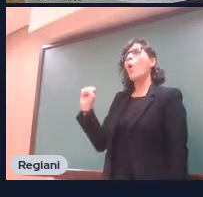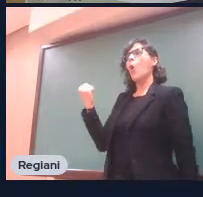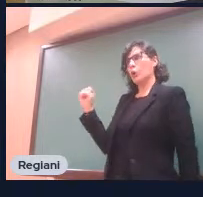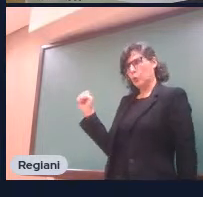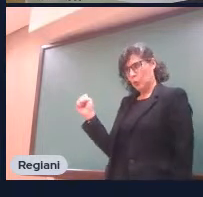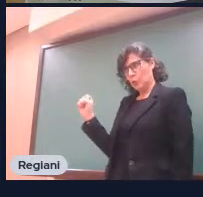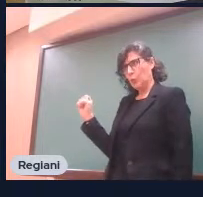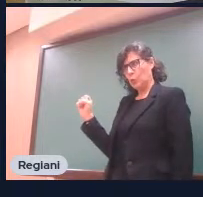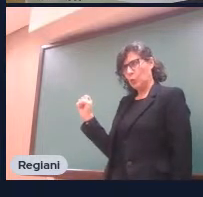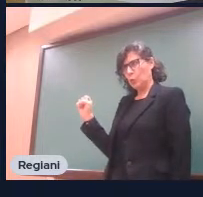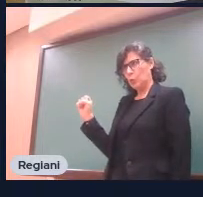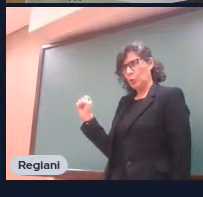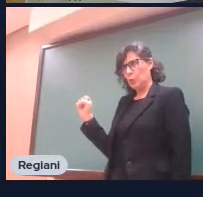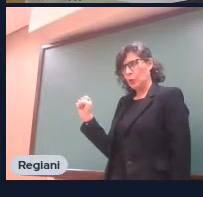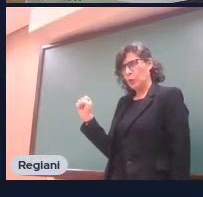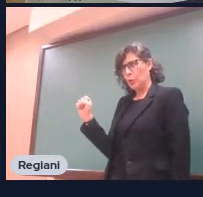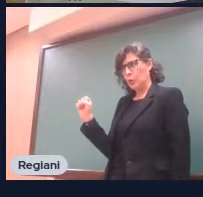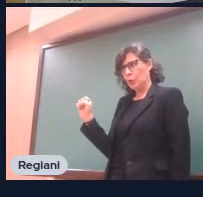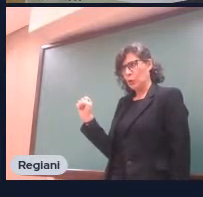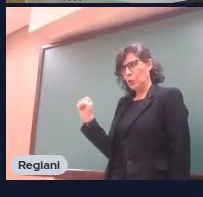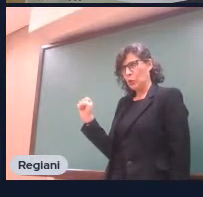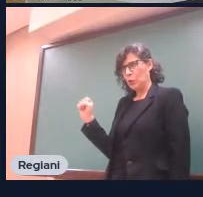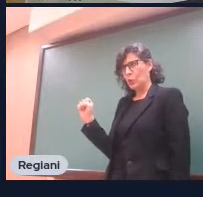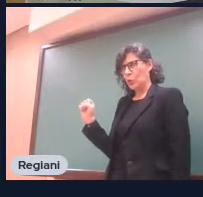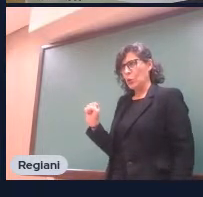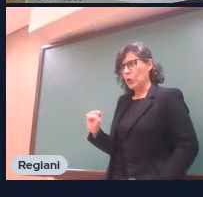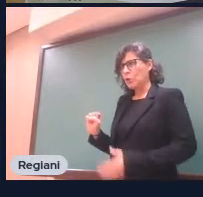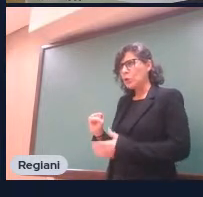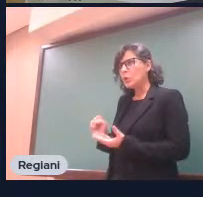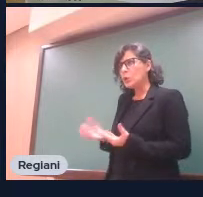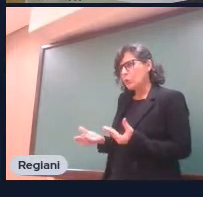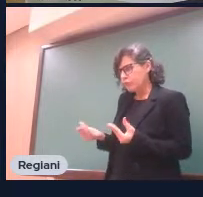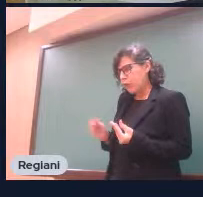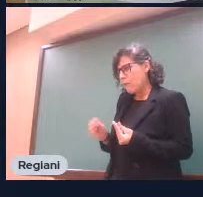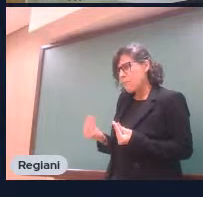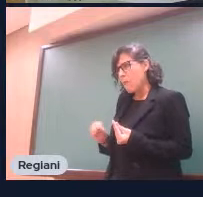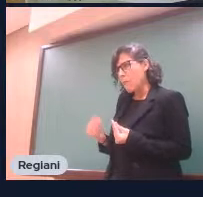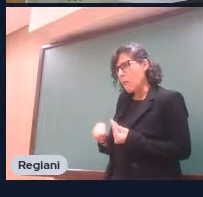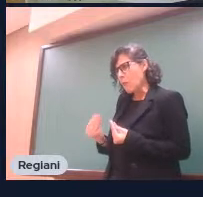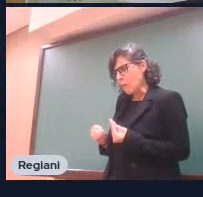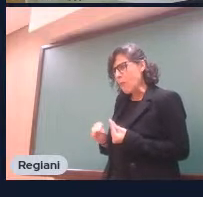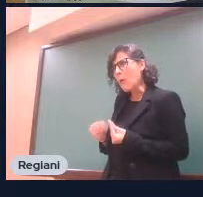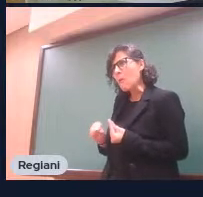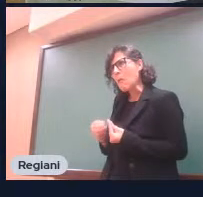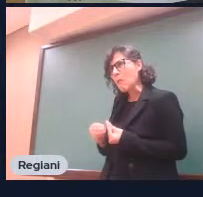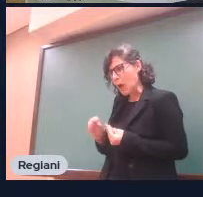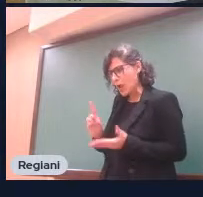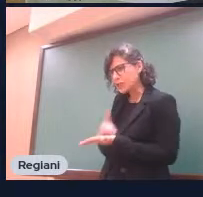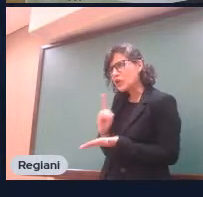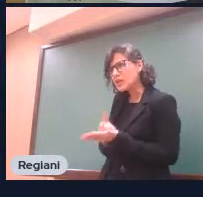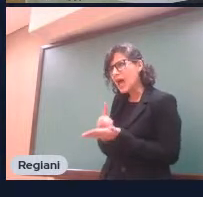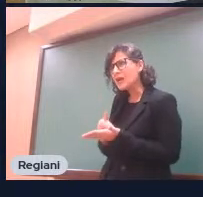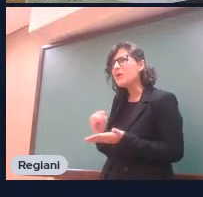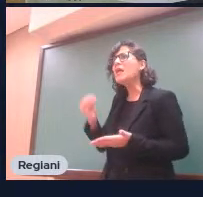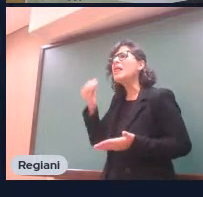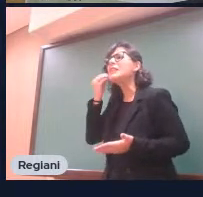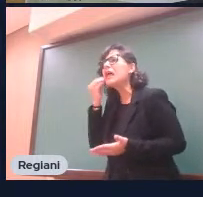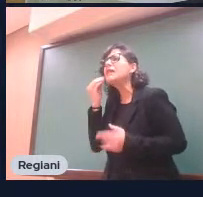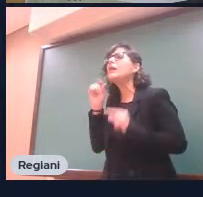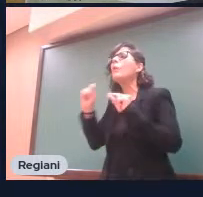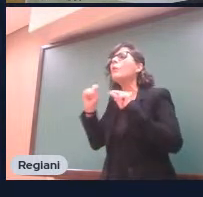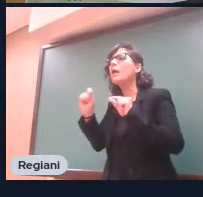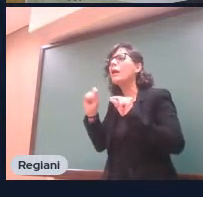has, well, first of all, they try to please both the native speakers and the